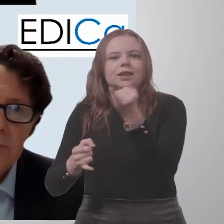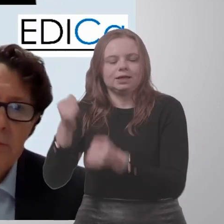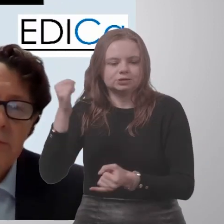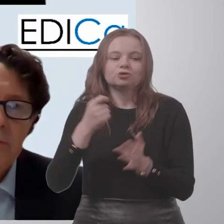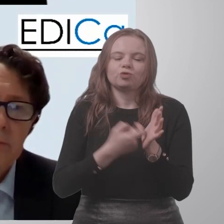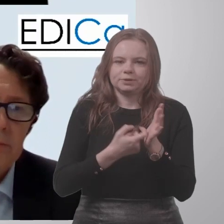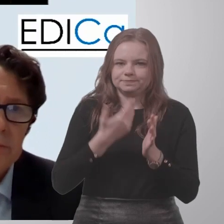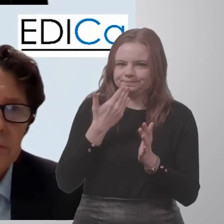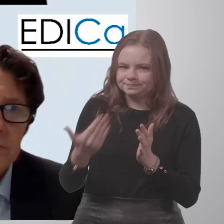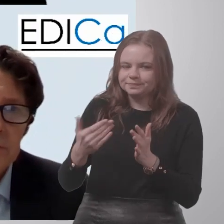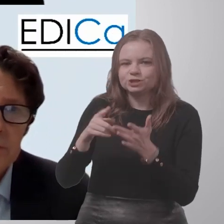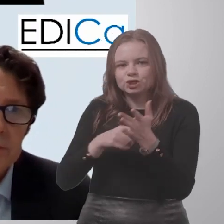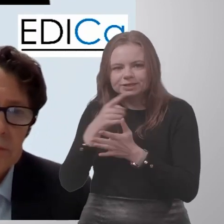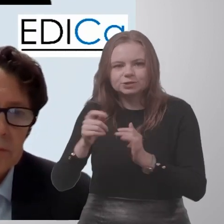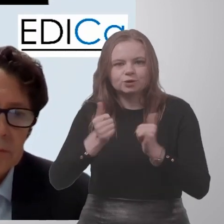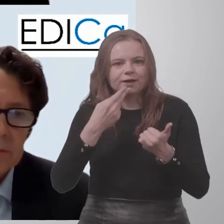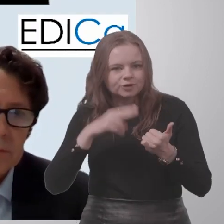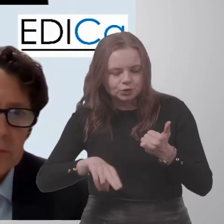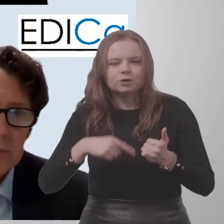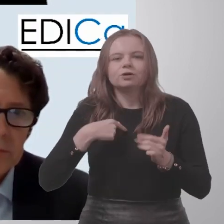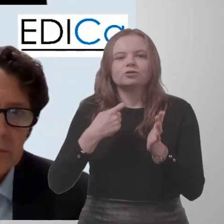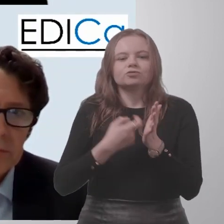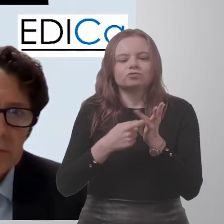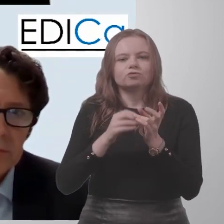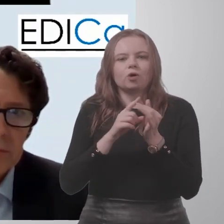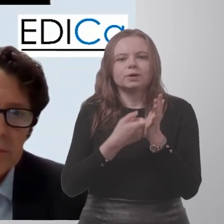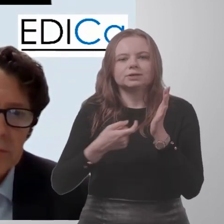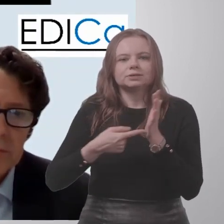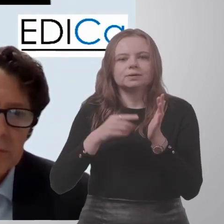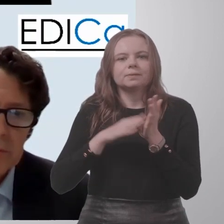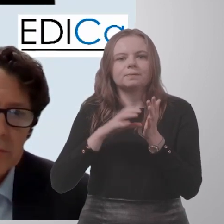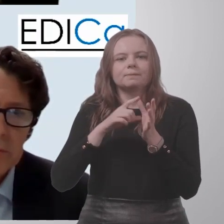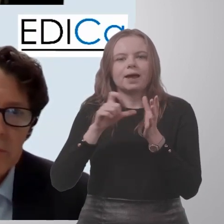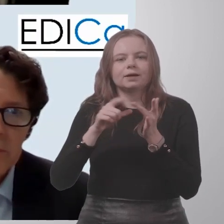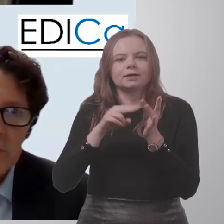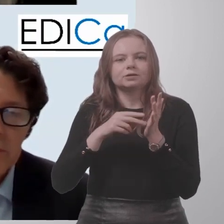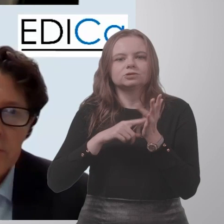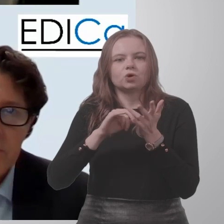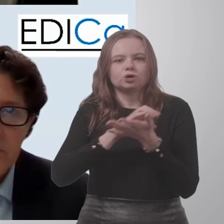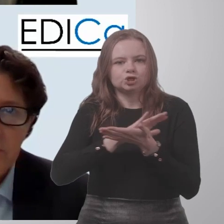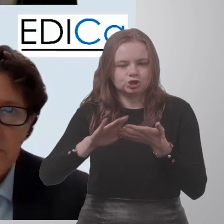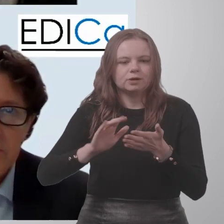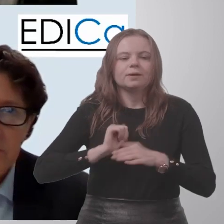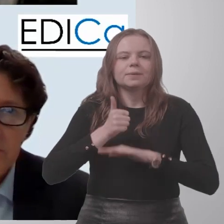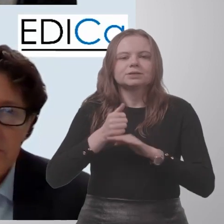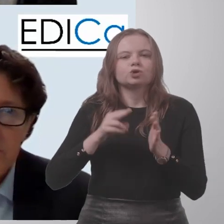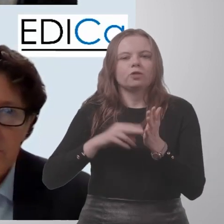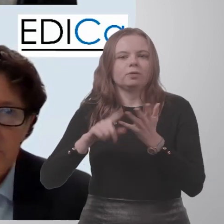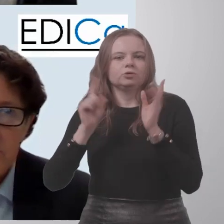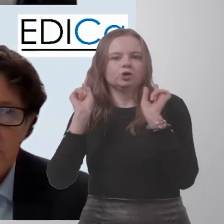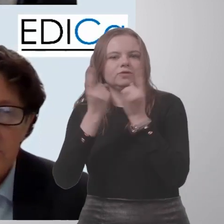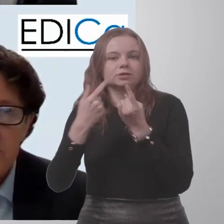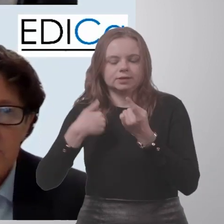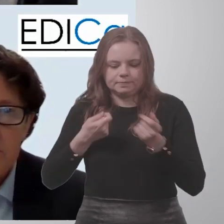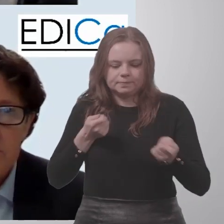Thanks, Jason, and good afternoon, colleagues on the call. My name is Robert MacIntosh. I'm based at Northumbria University, and I'm leading one